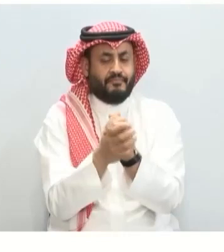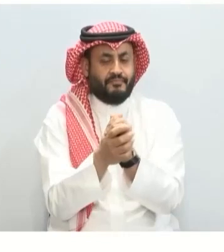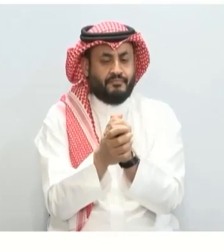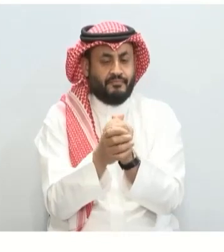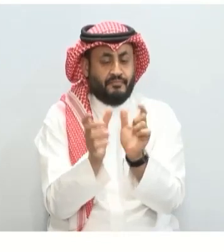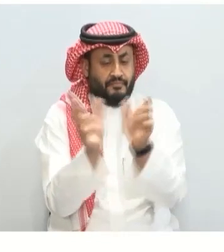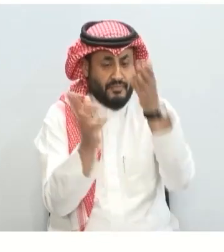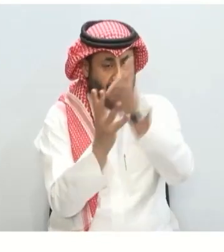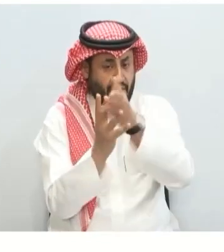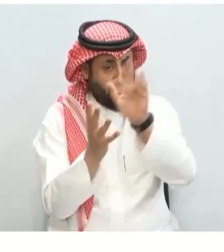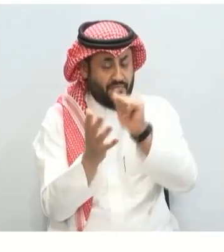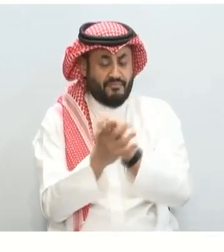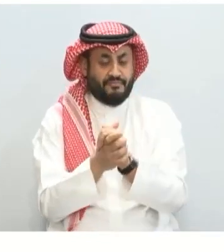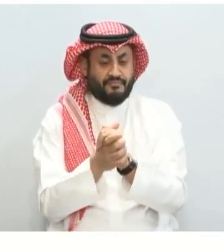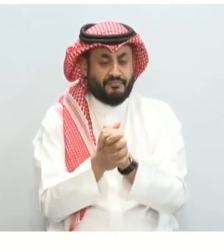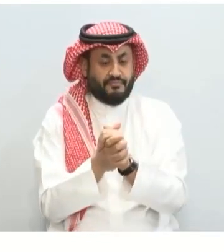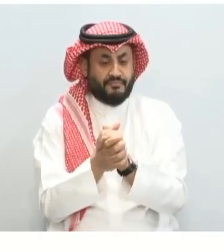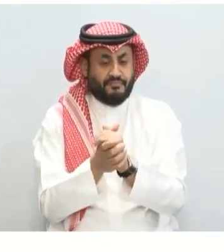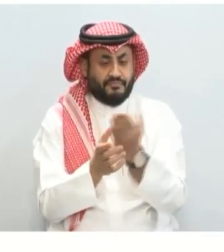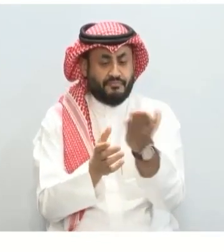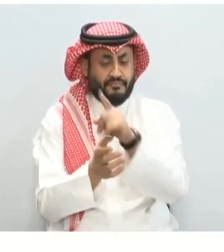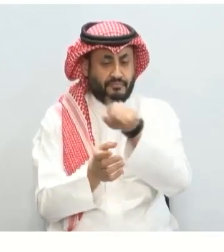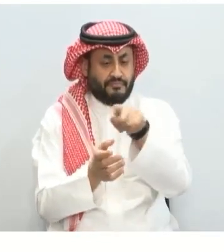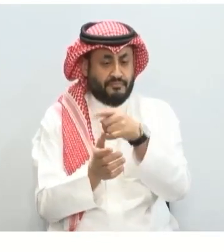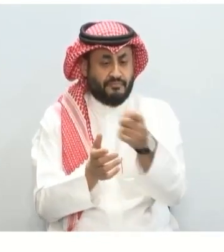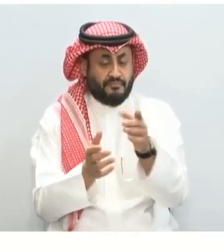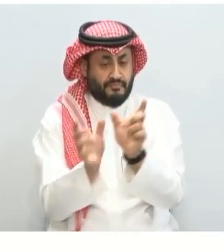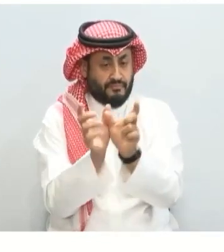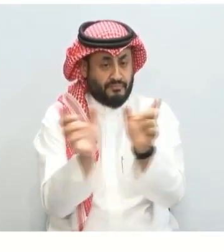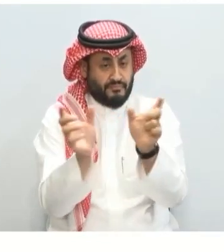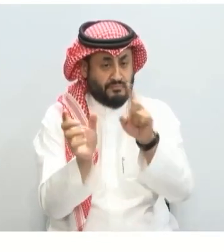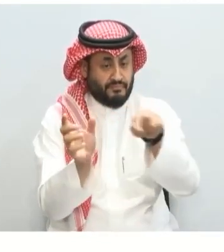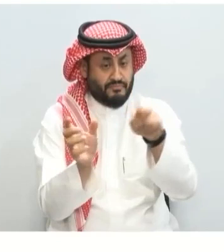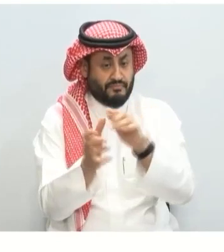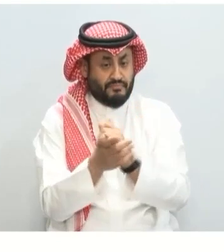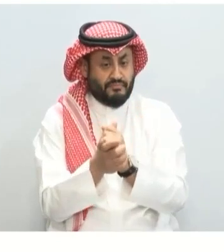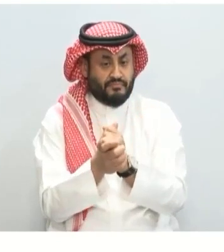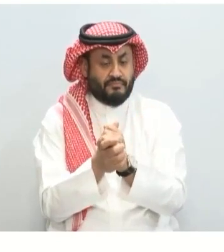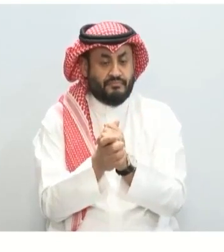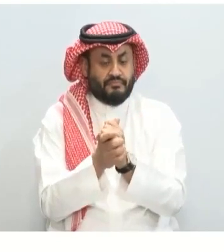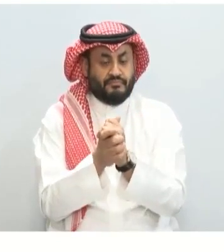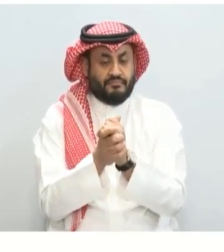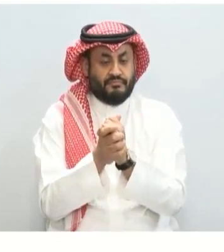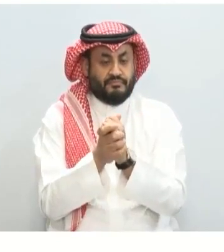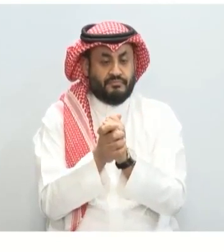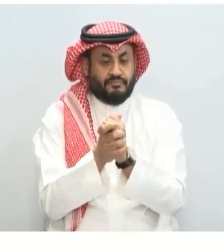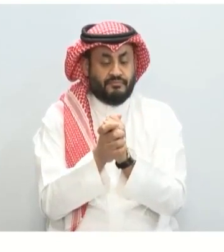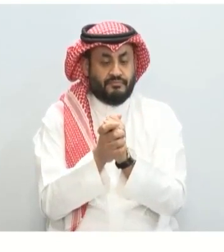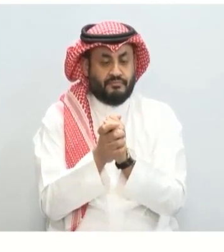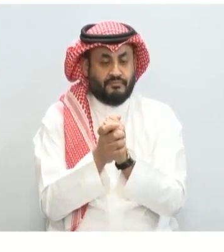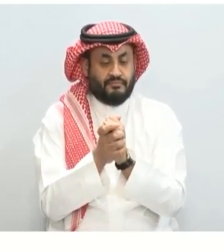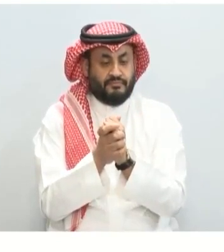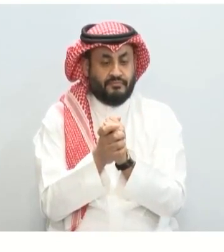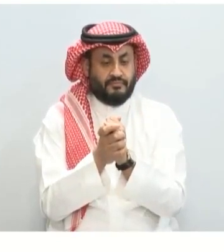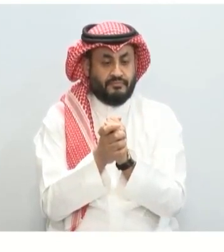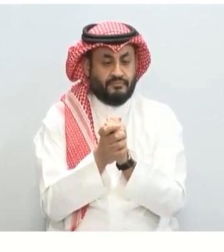don't say I ran Rima into. You say I ran into Rima. You can't separate ran and into. You